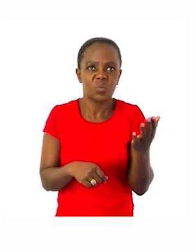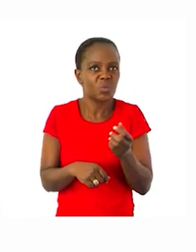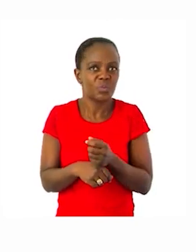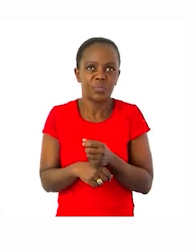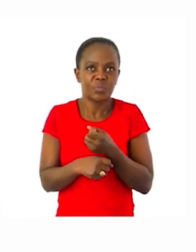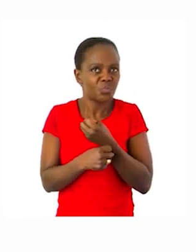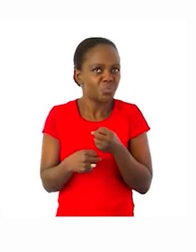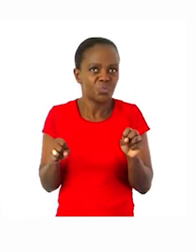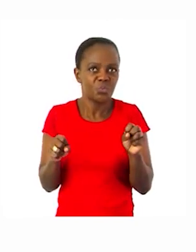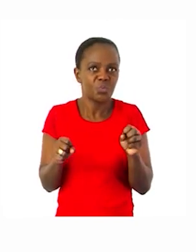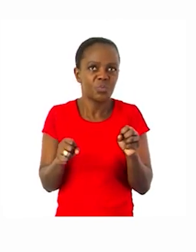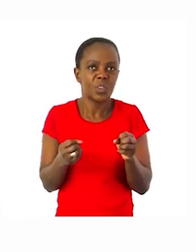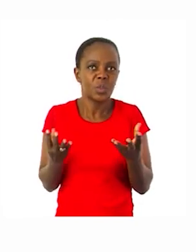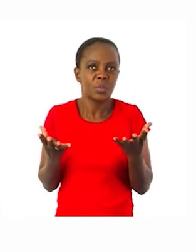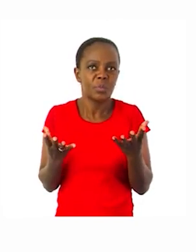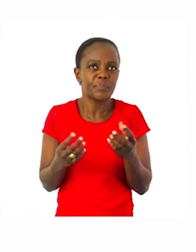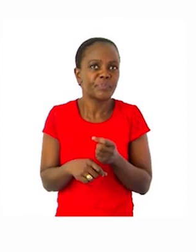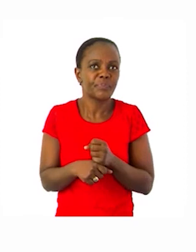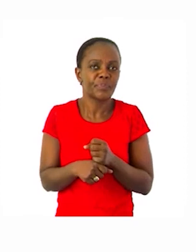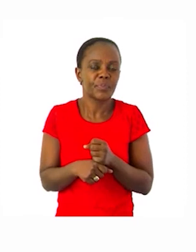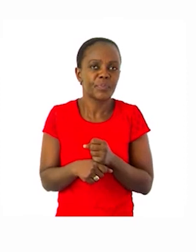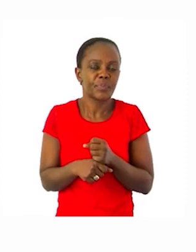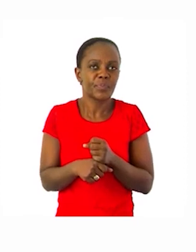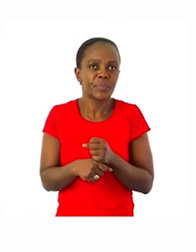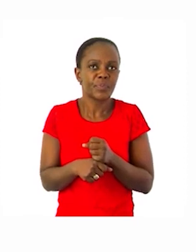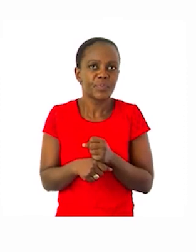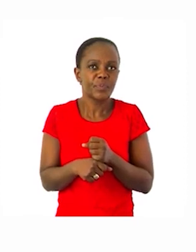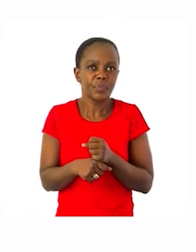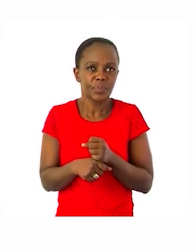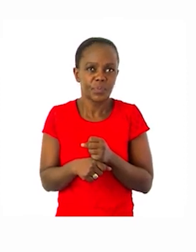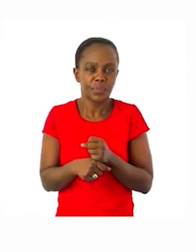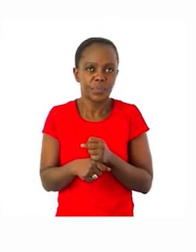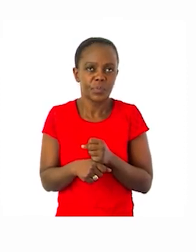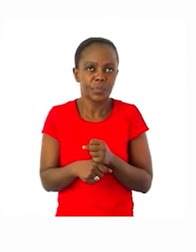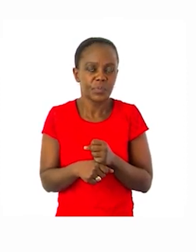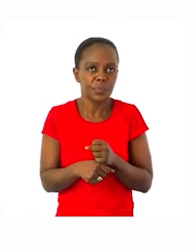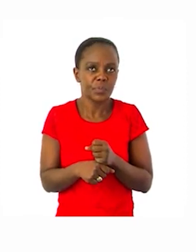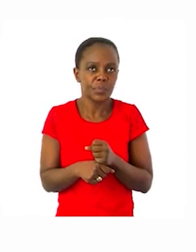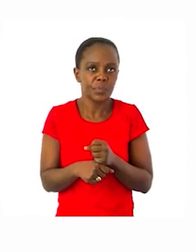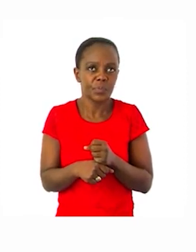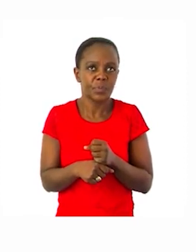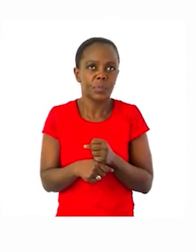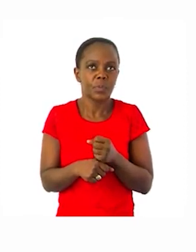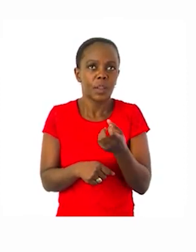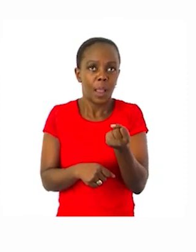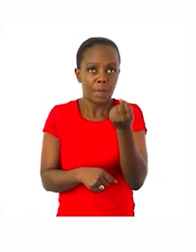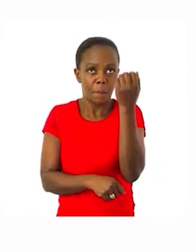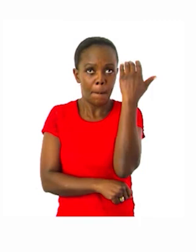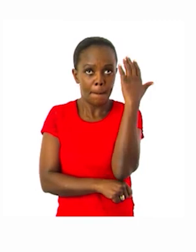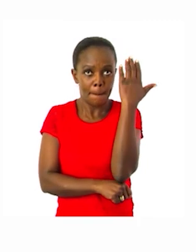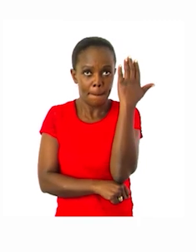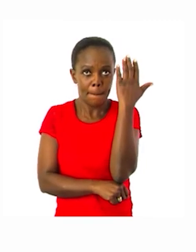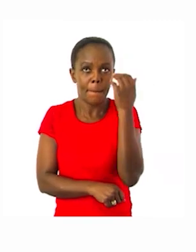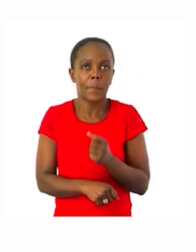many sugar there are. So those are uncountable nouns. I have some pictures there. The